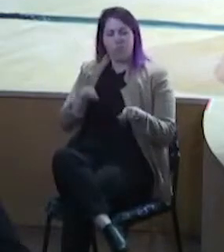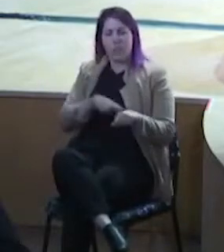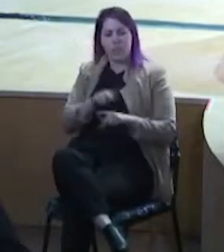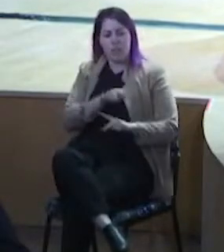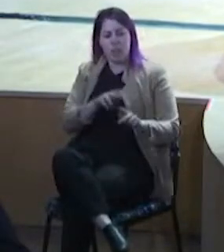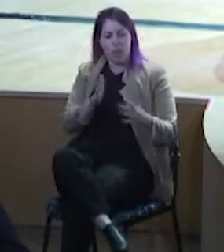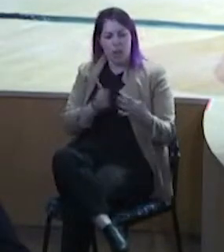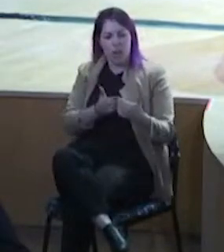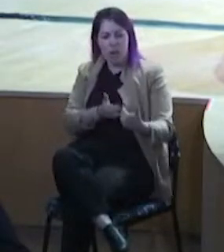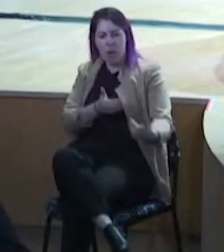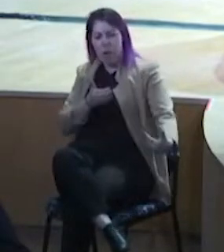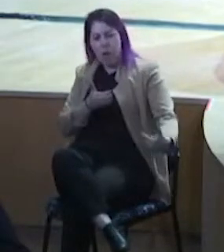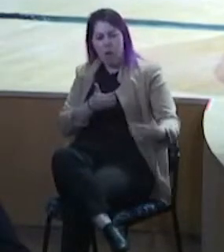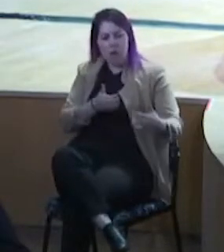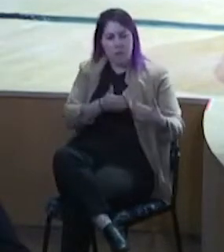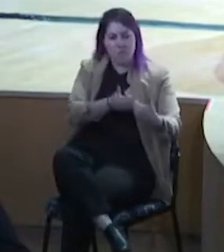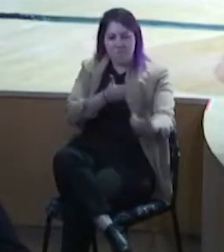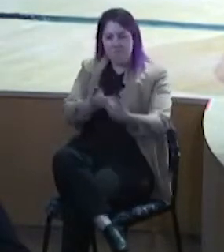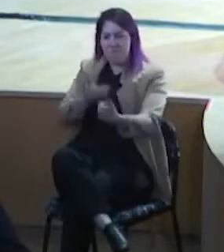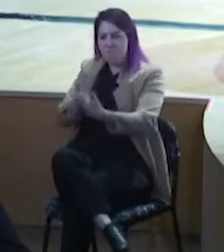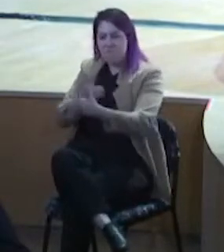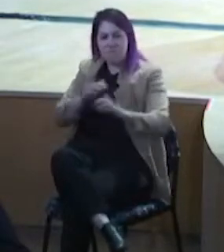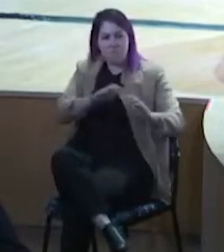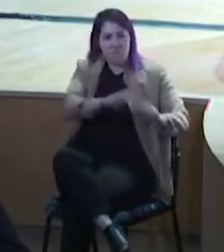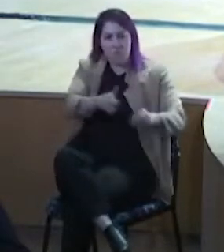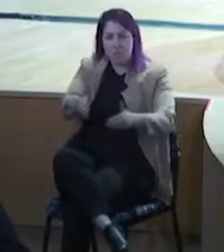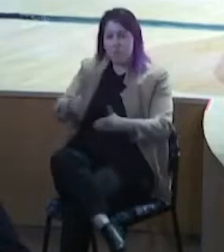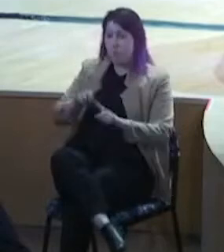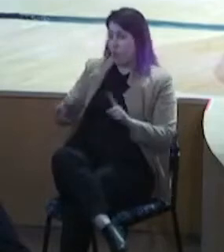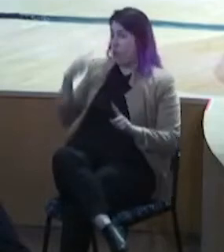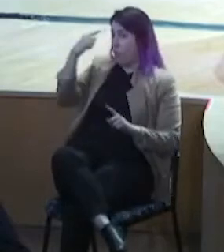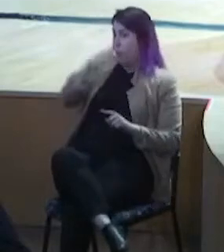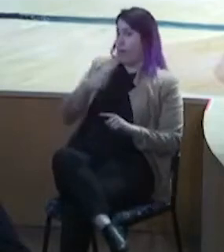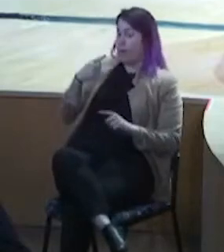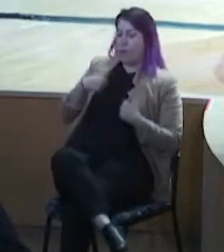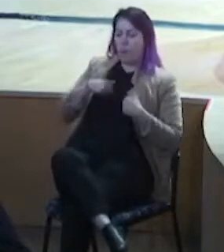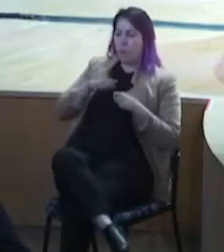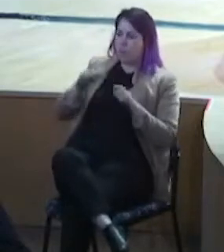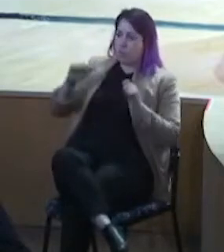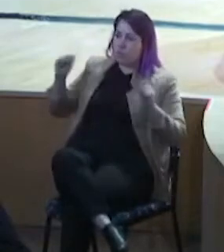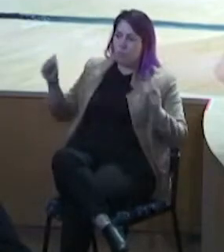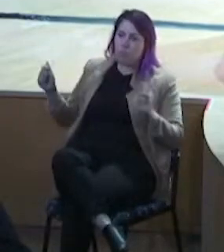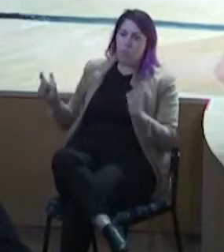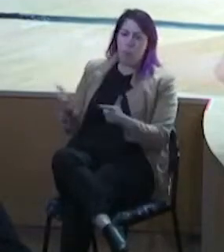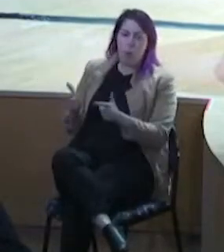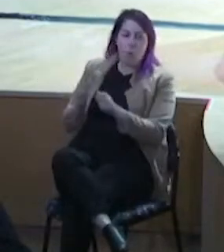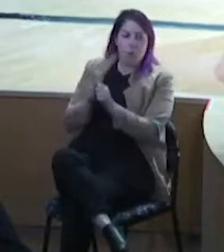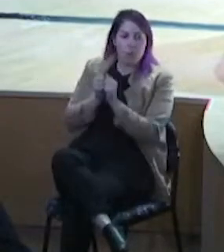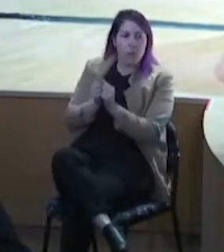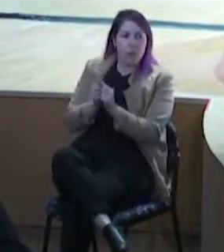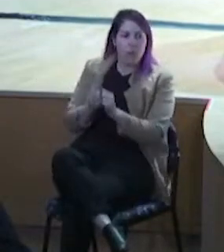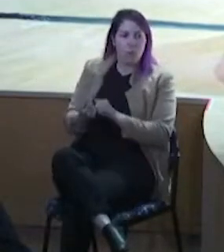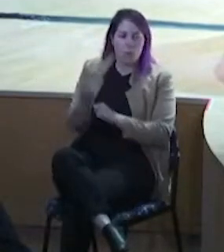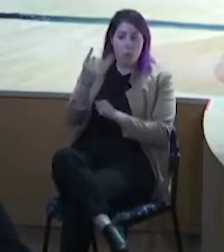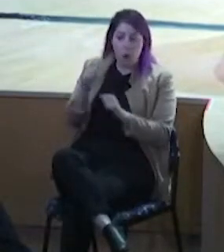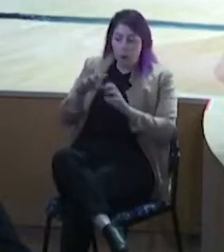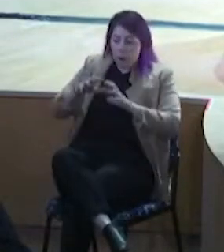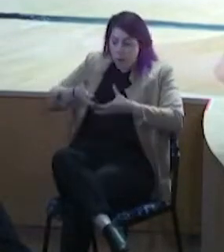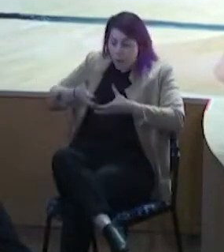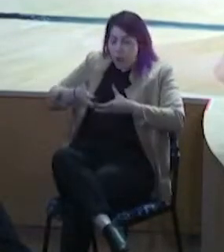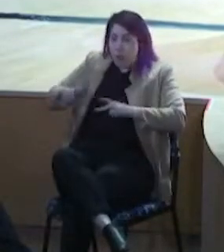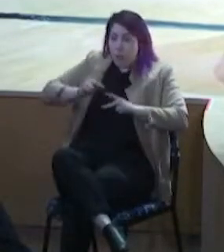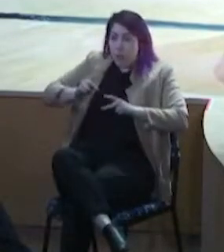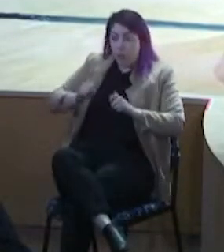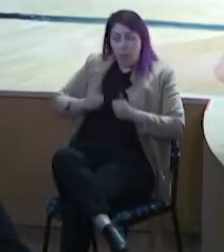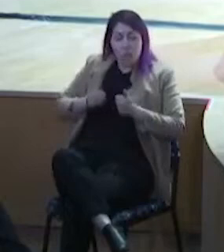being segregated into different tribes. In Hawaii, we were all kind of one people that lived in